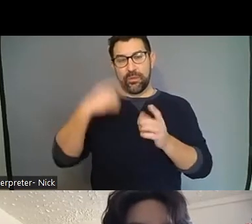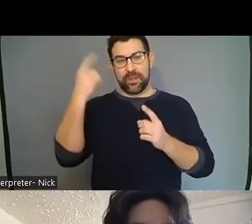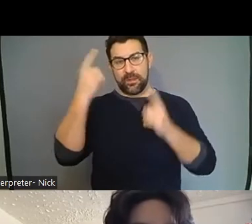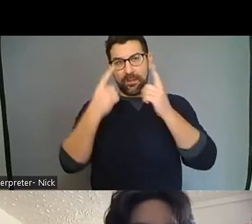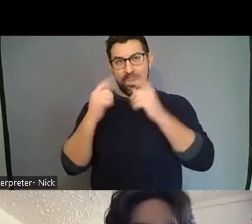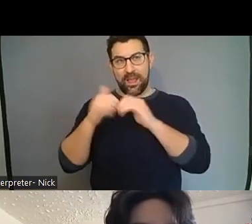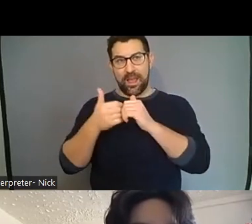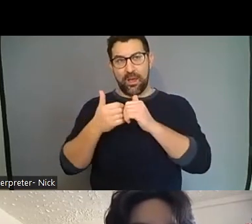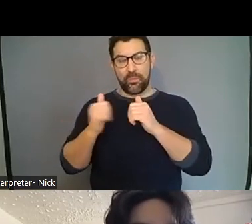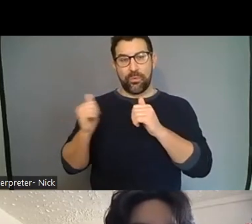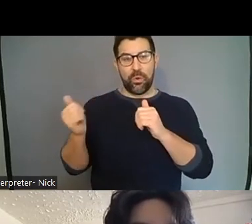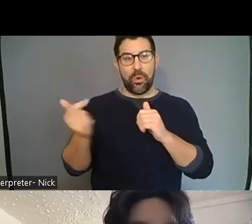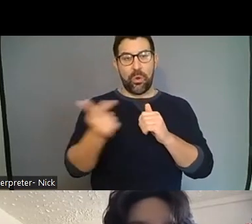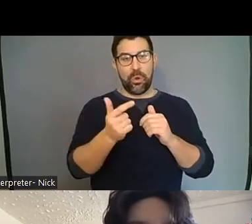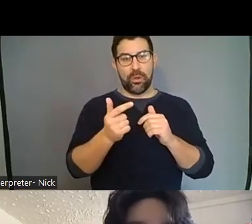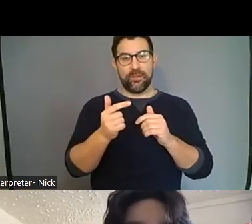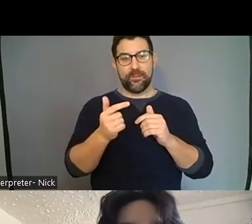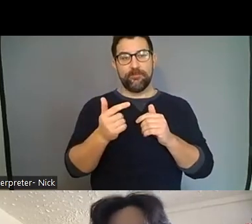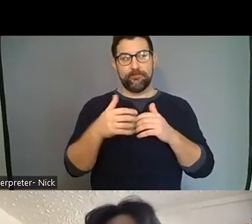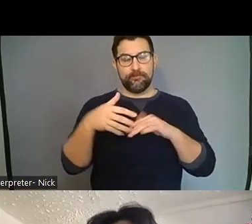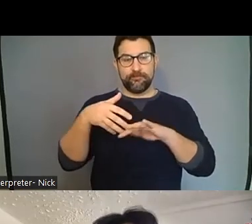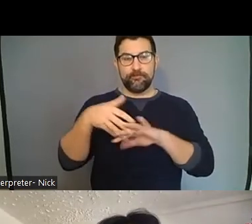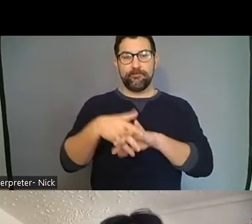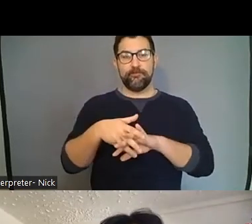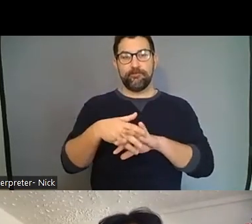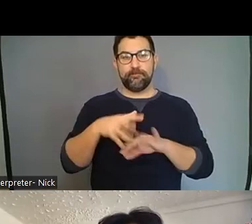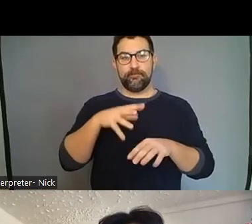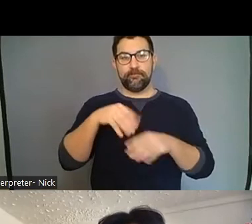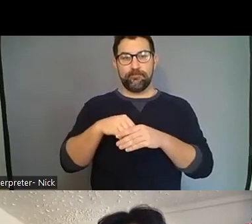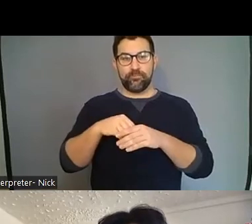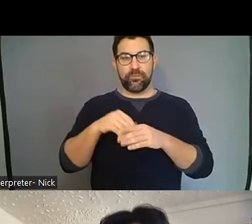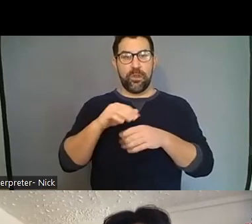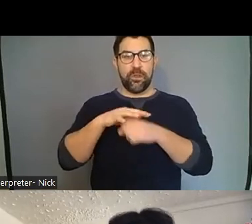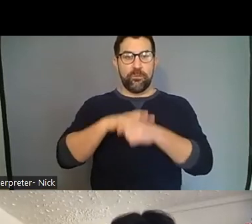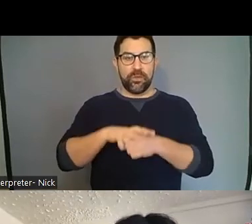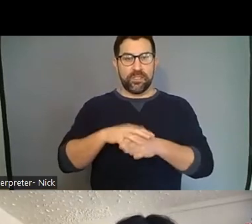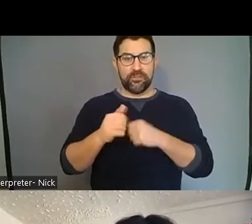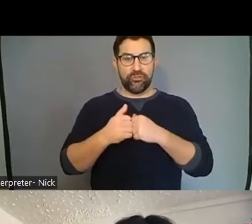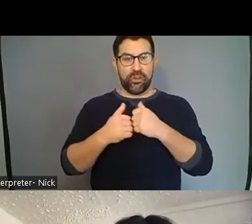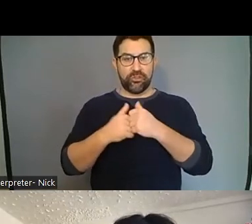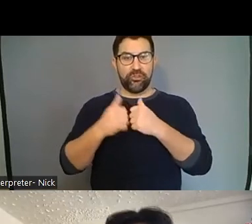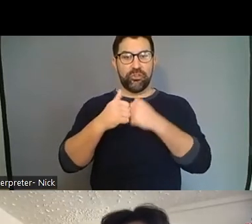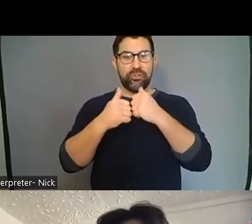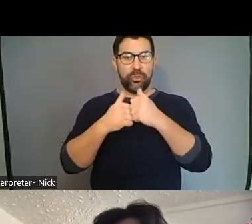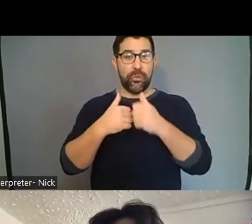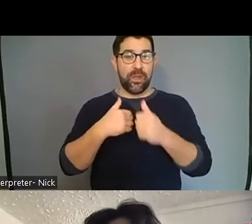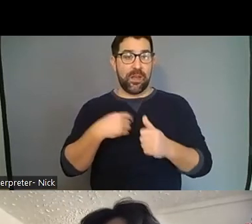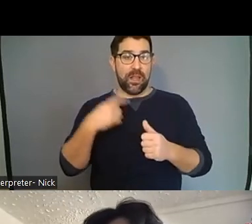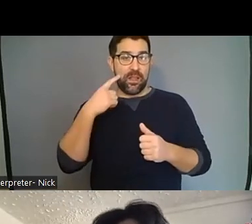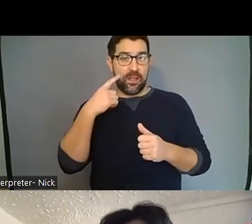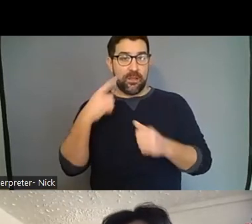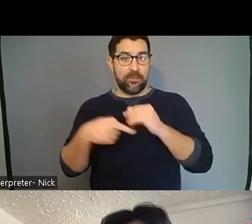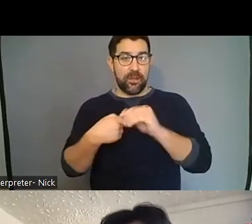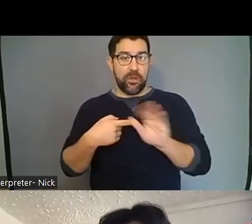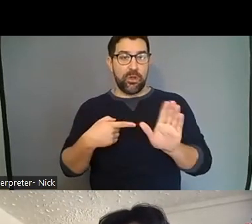all situated within oppressive structures. And when I think about your responses